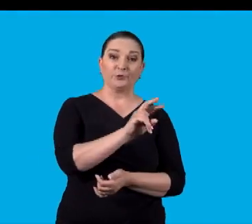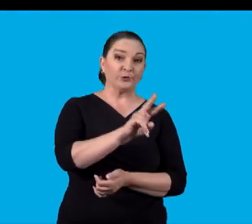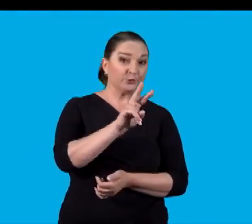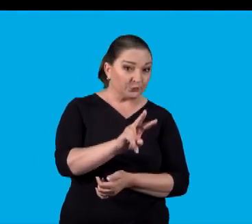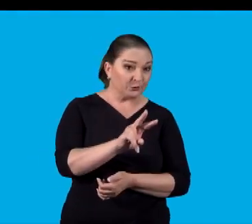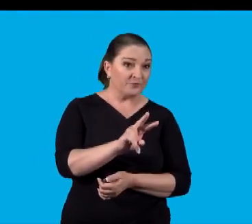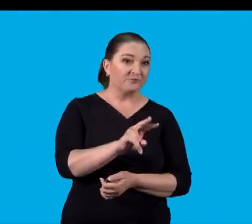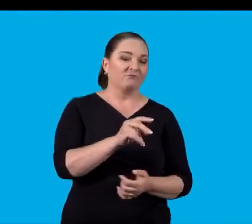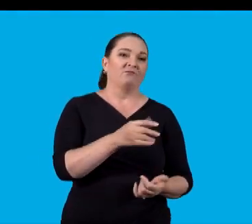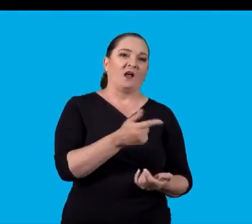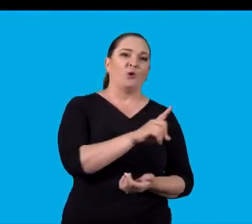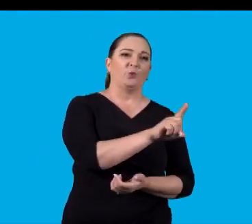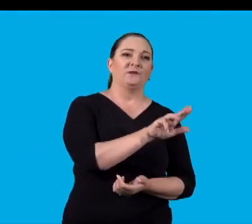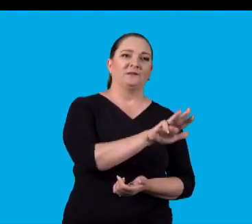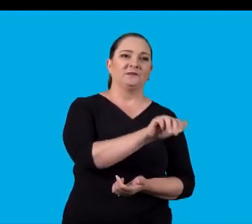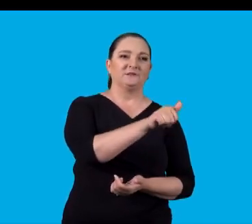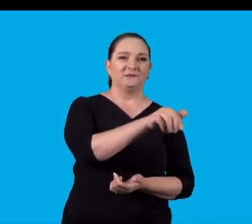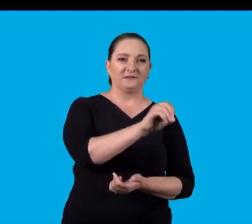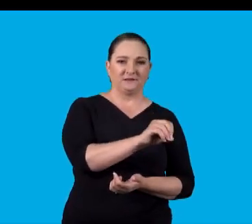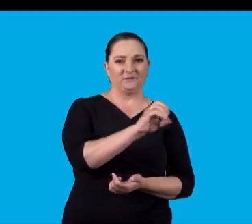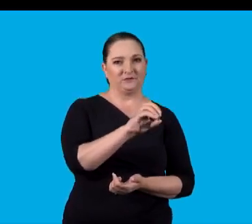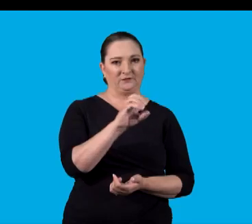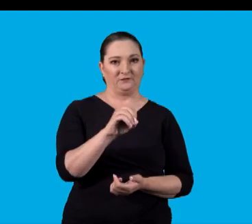2,080,000. In 2022, the loan is